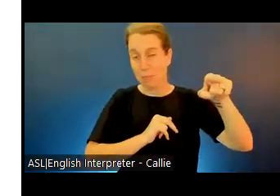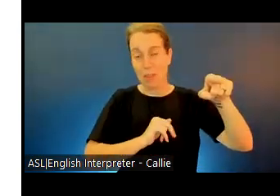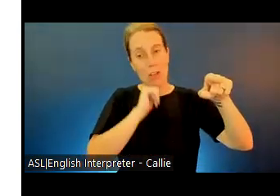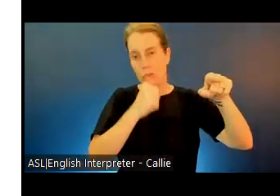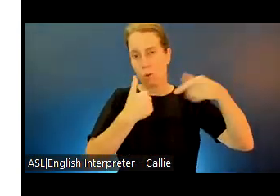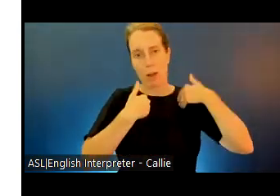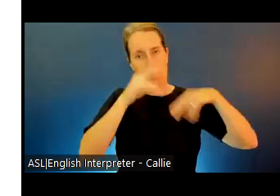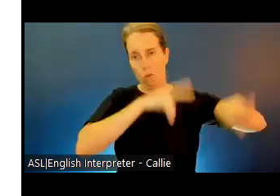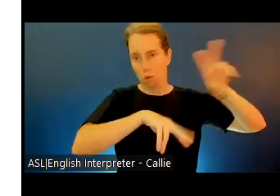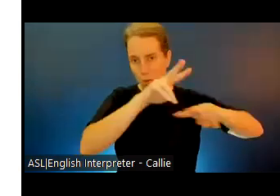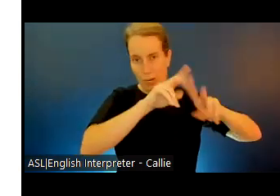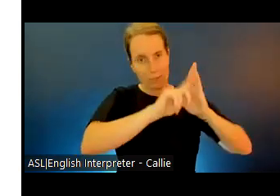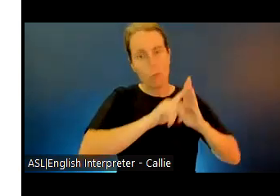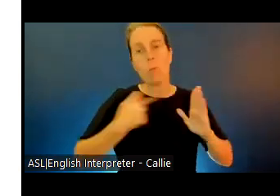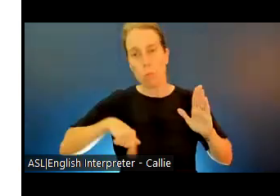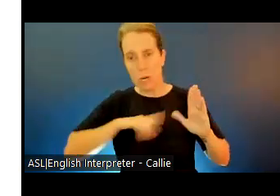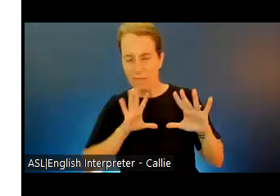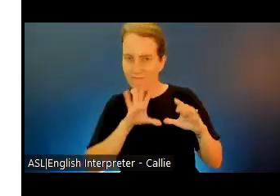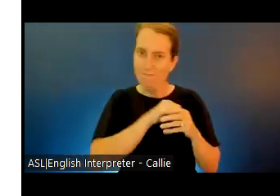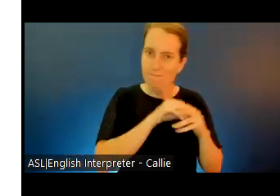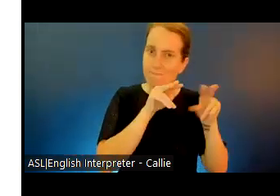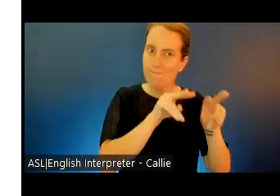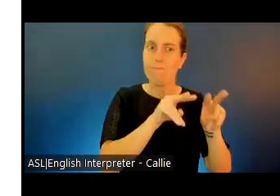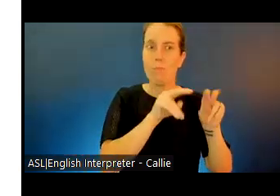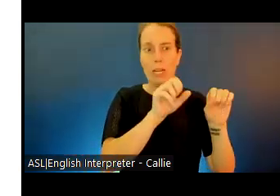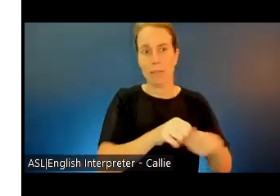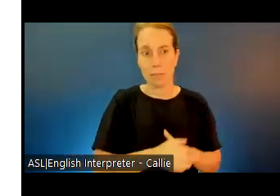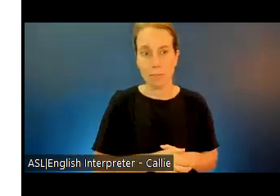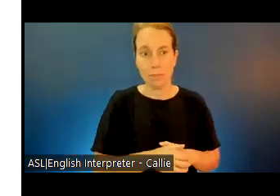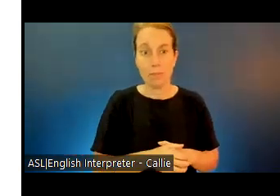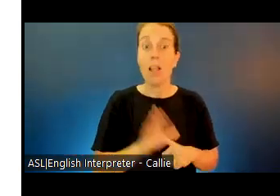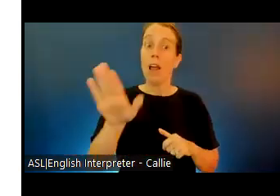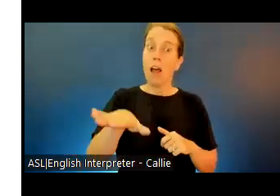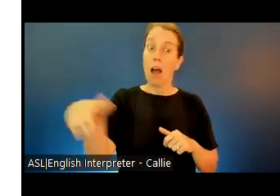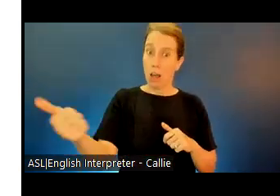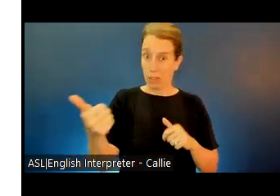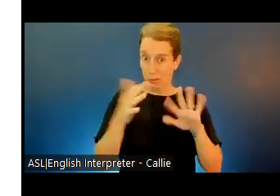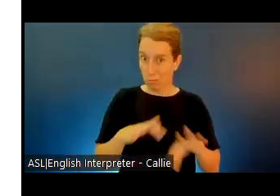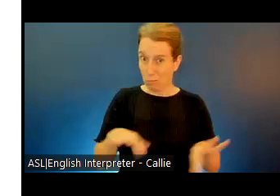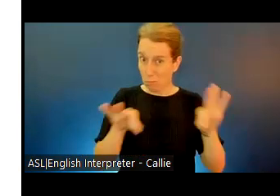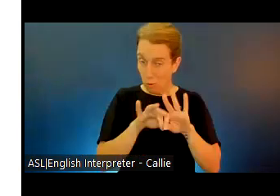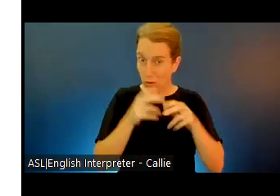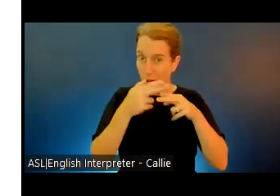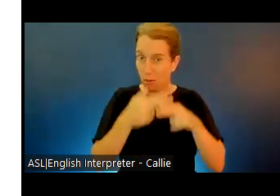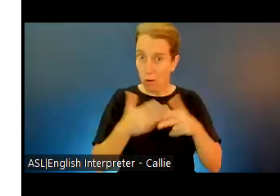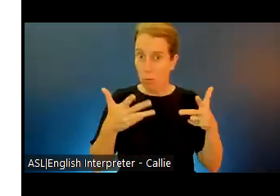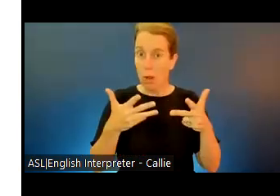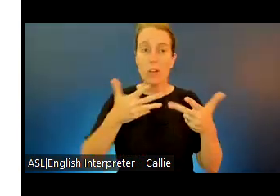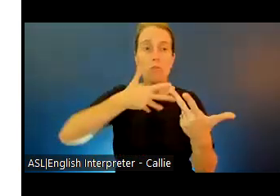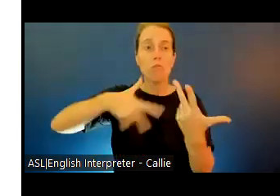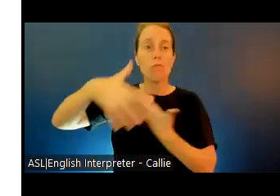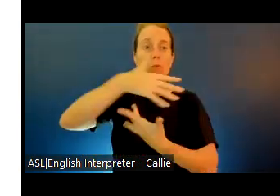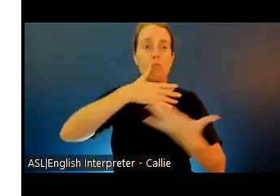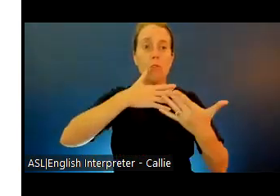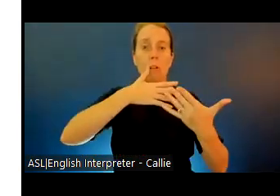we've recently worked on is a new social isolation report. And that social isolation report has really led back to